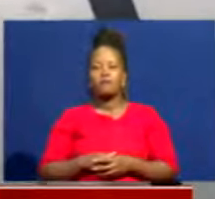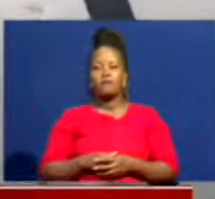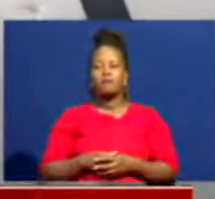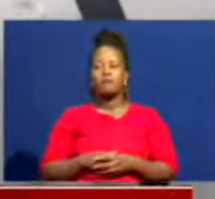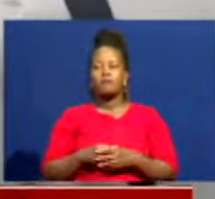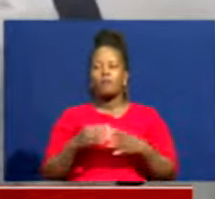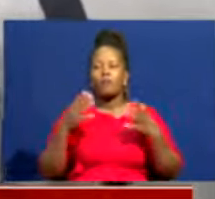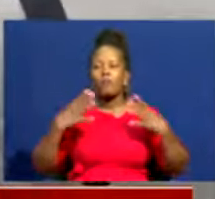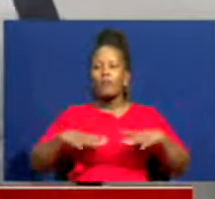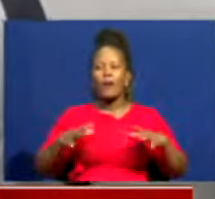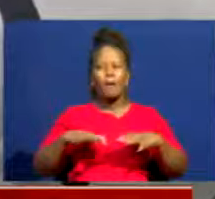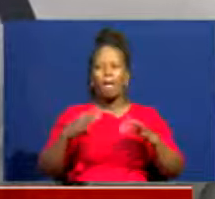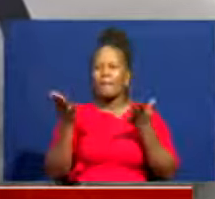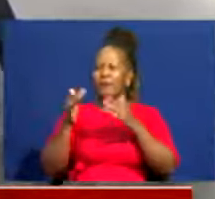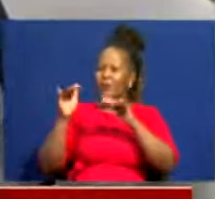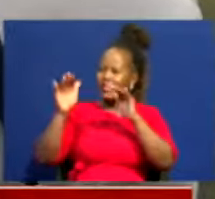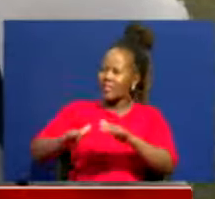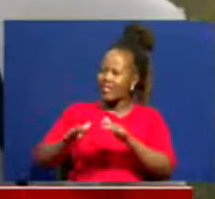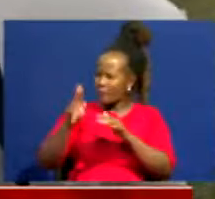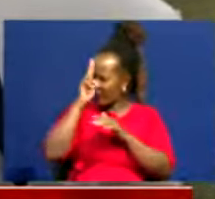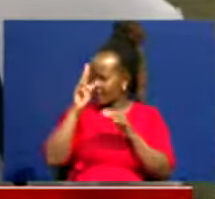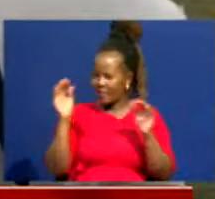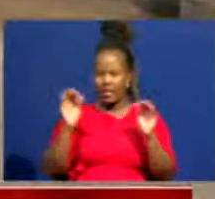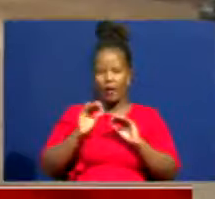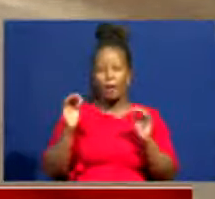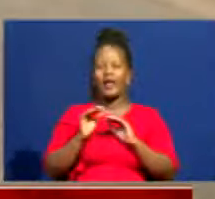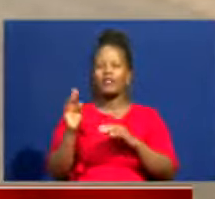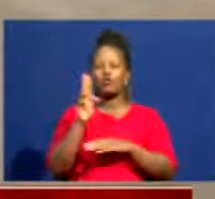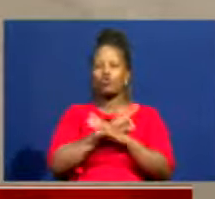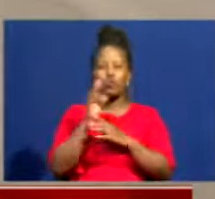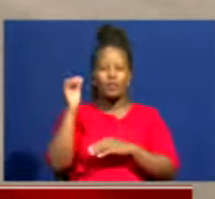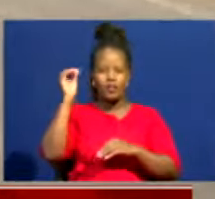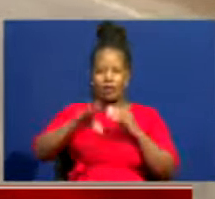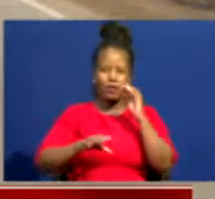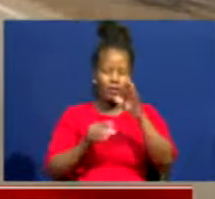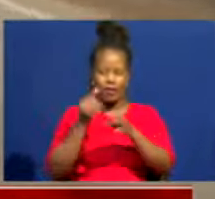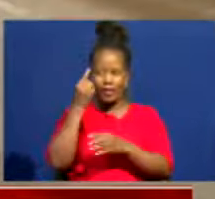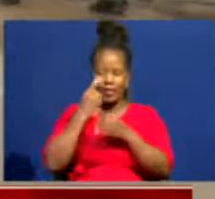The crowd could not be contained and the police had to use tear gas.